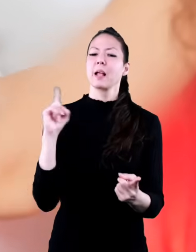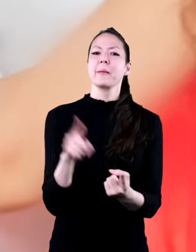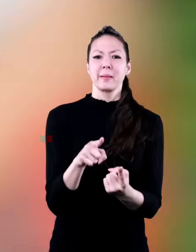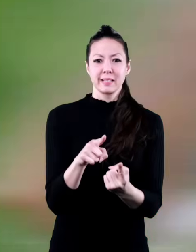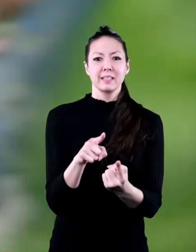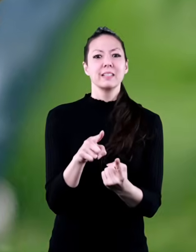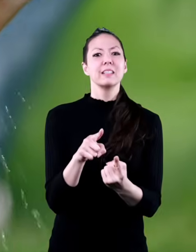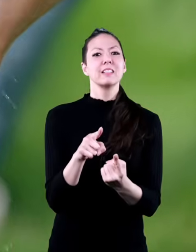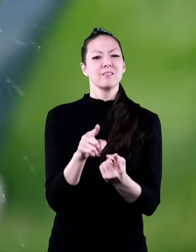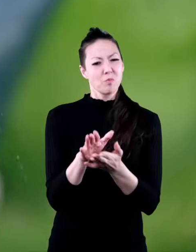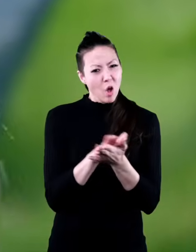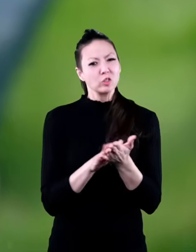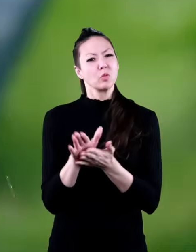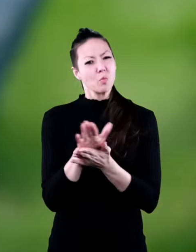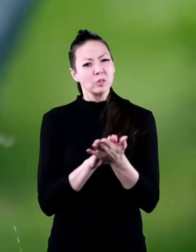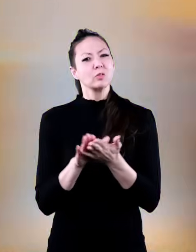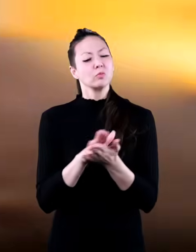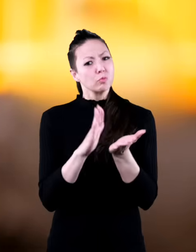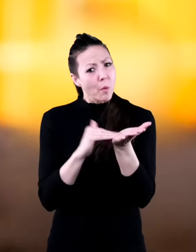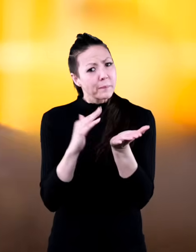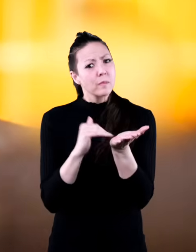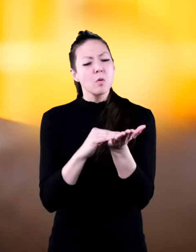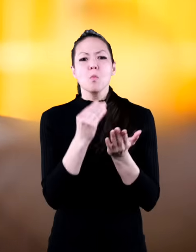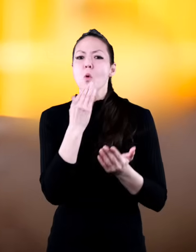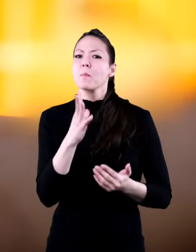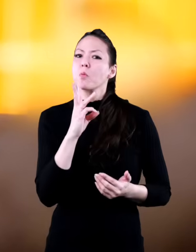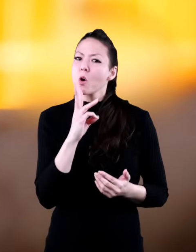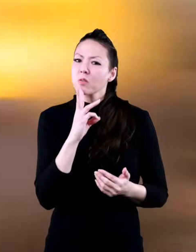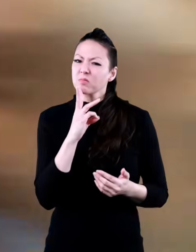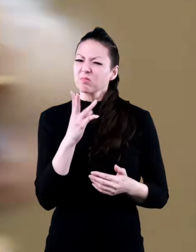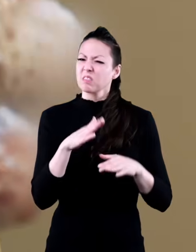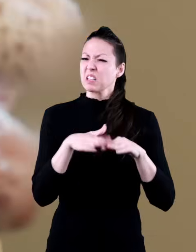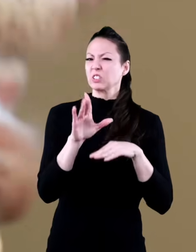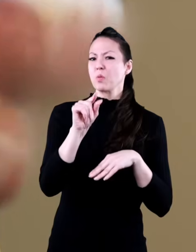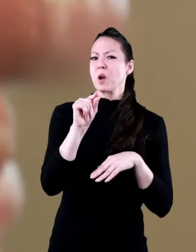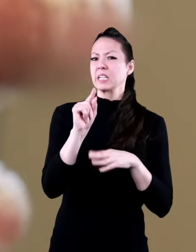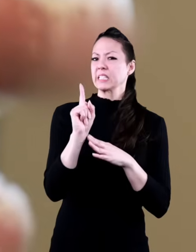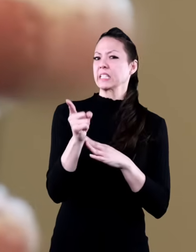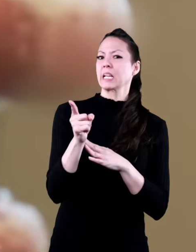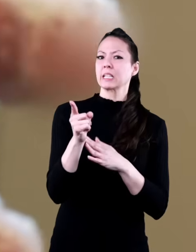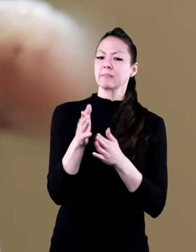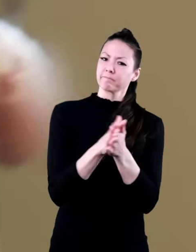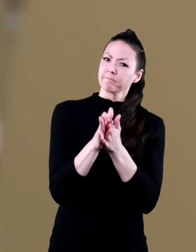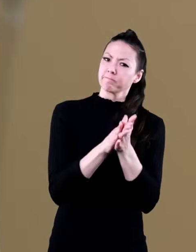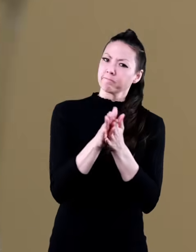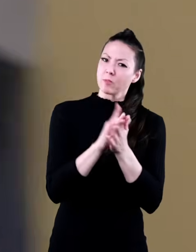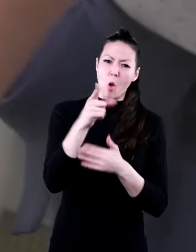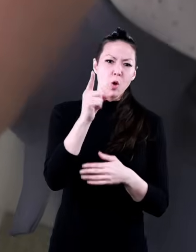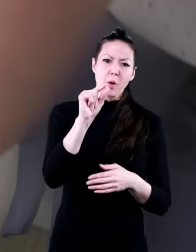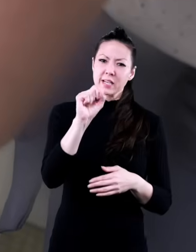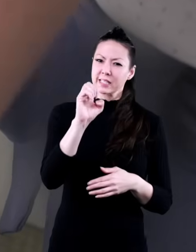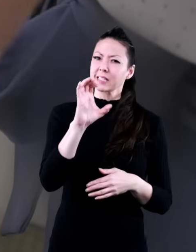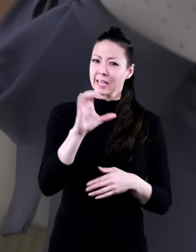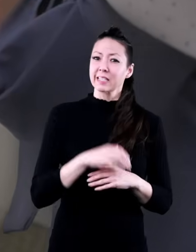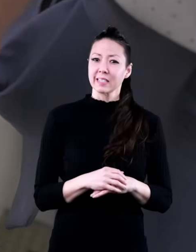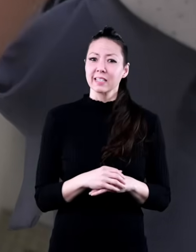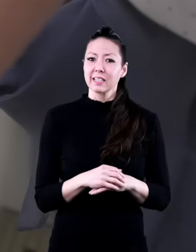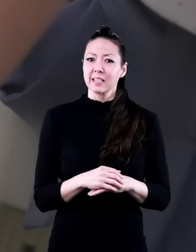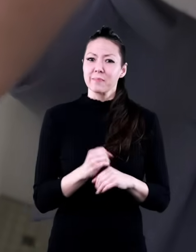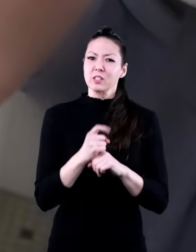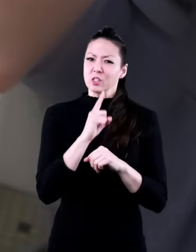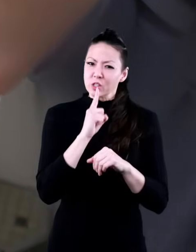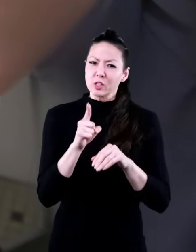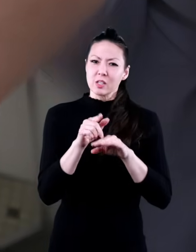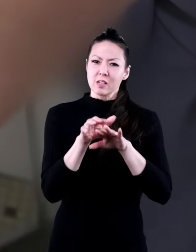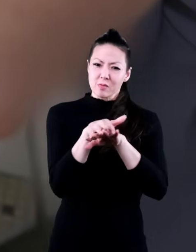of germs is by washing your hands with soap and warm water for at least 20 seconds make